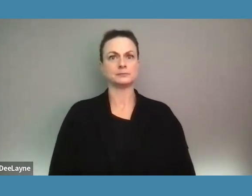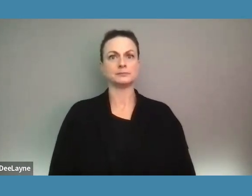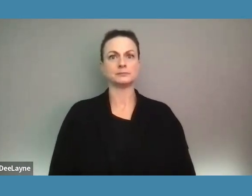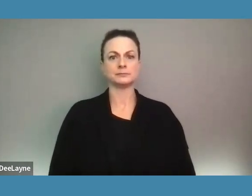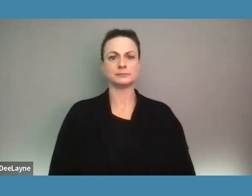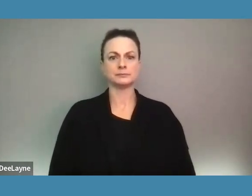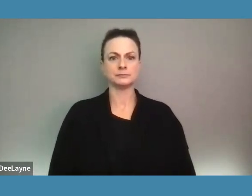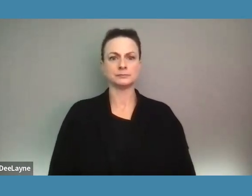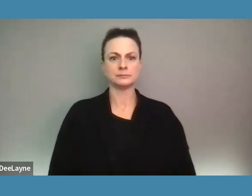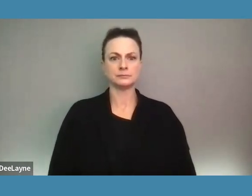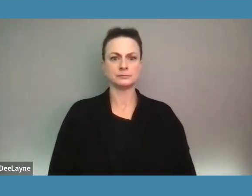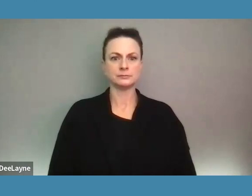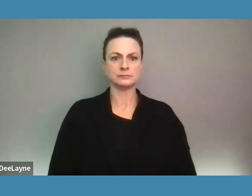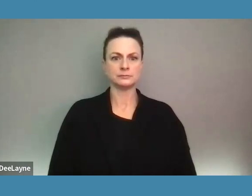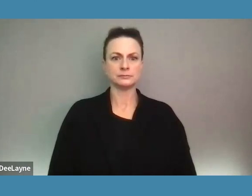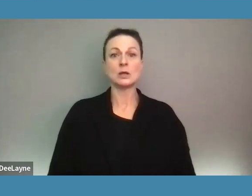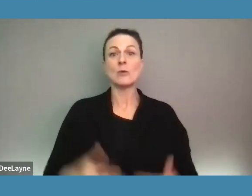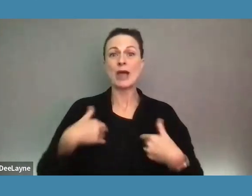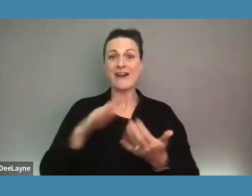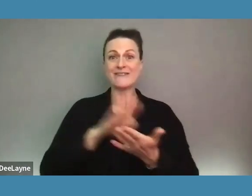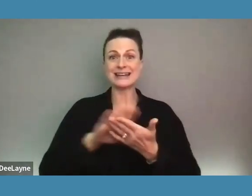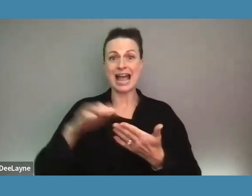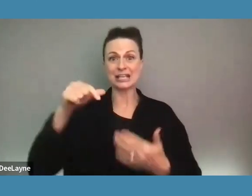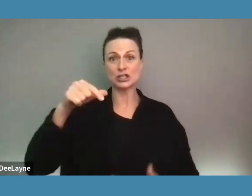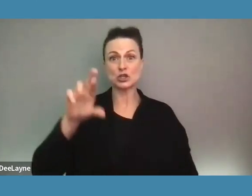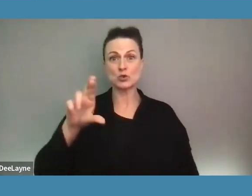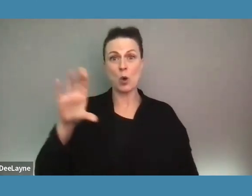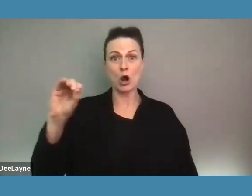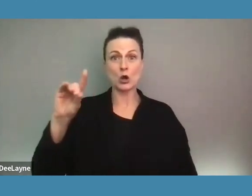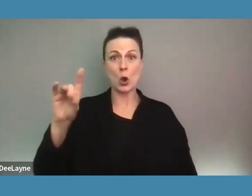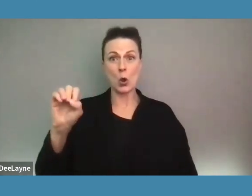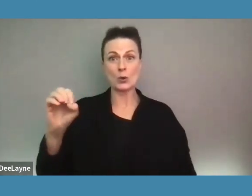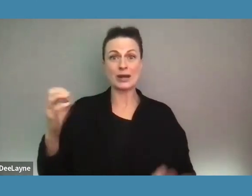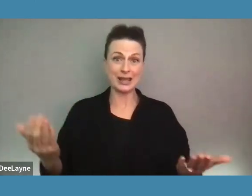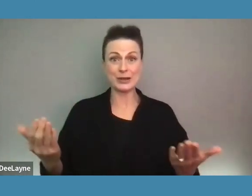So we have a nice QR code here